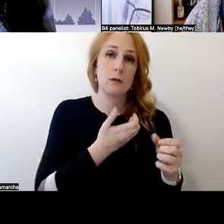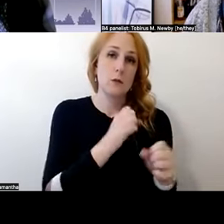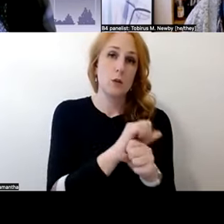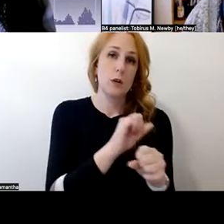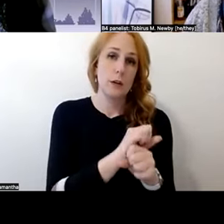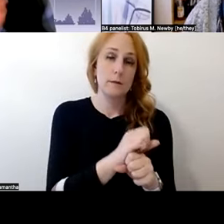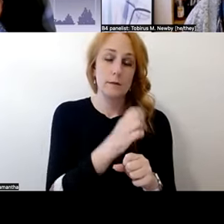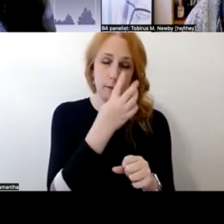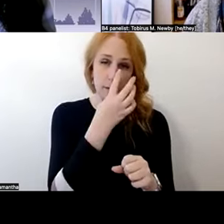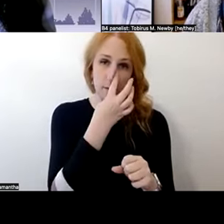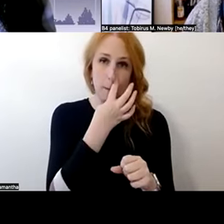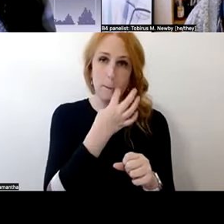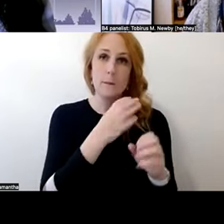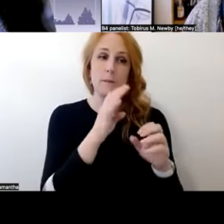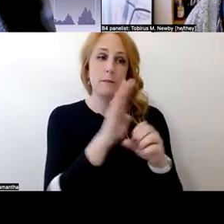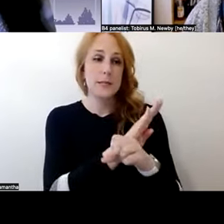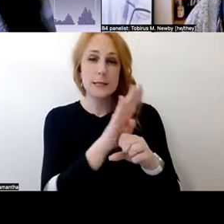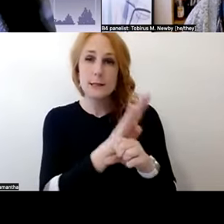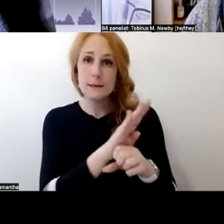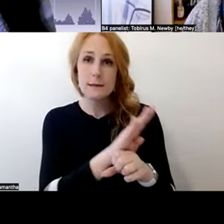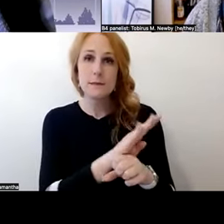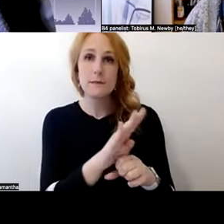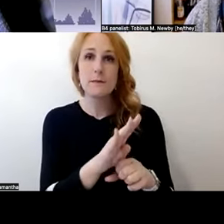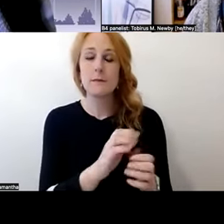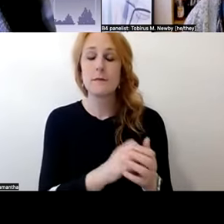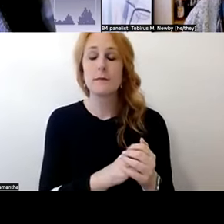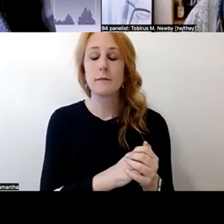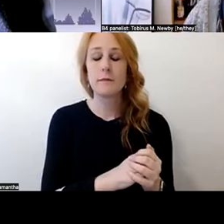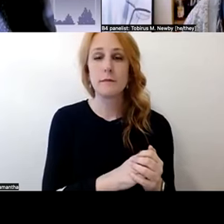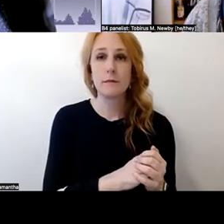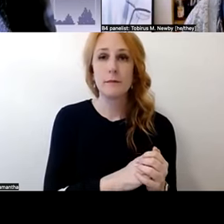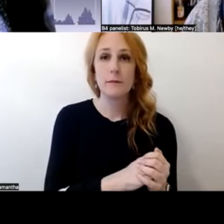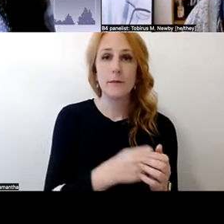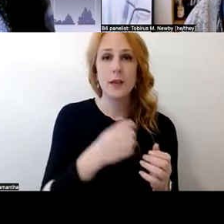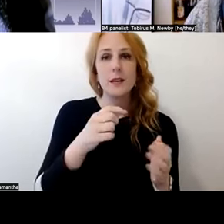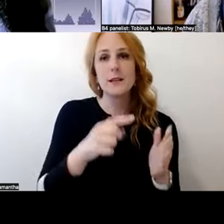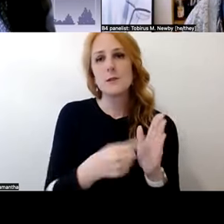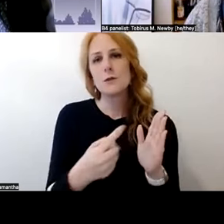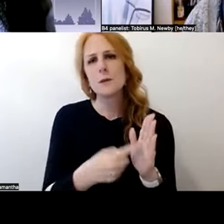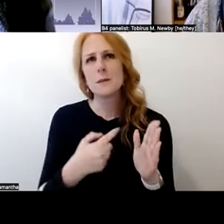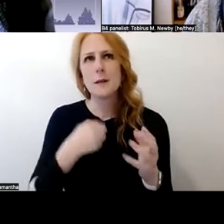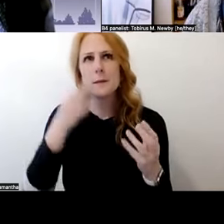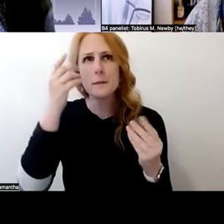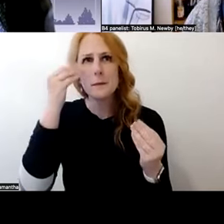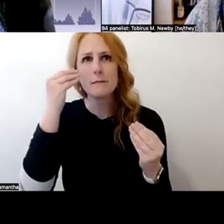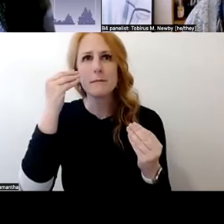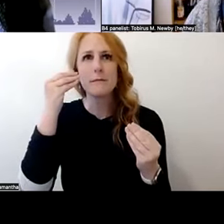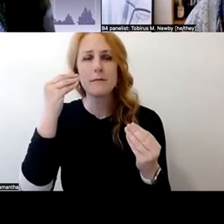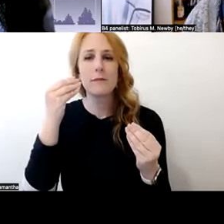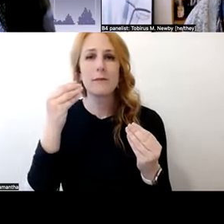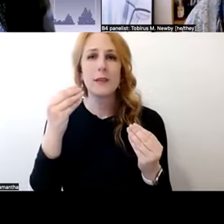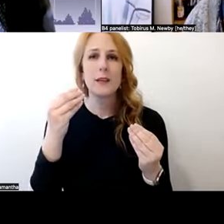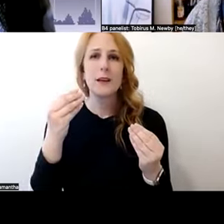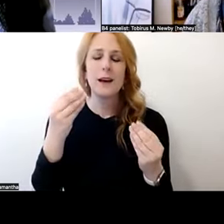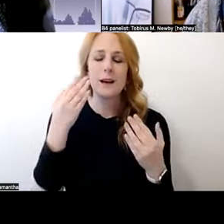education as business question that Tobirus brought up earlier. And so I often sit with a lack of resolution about